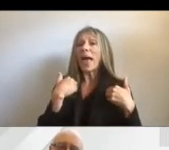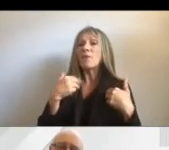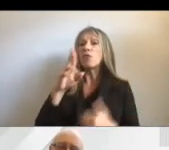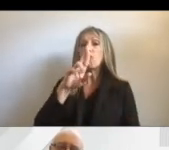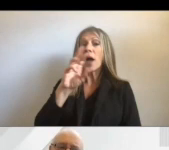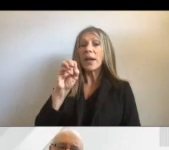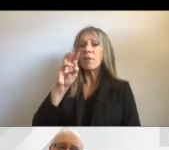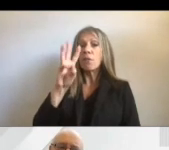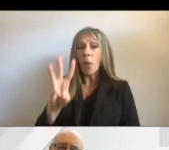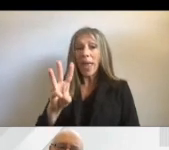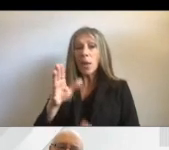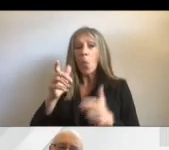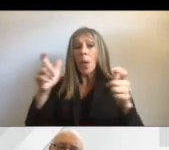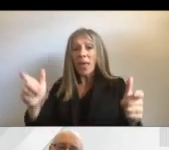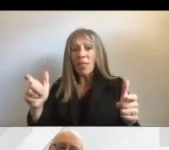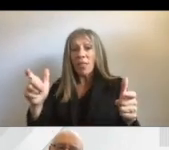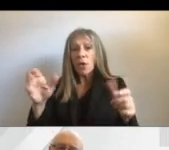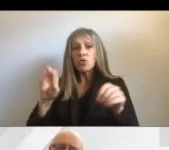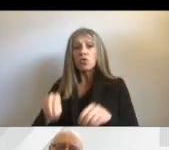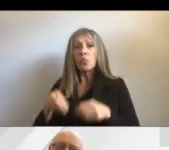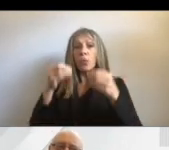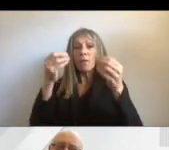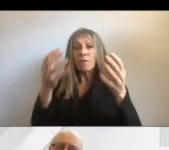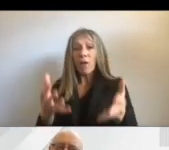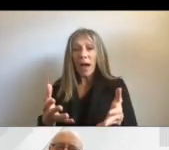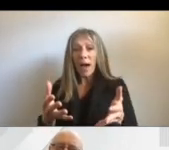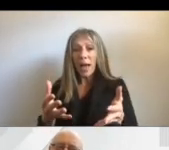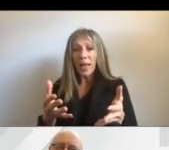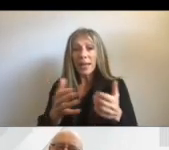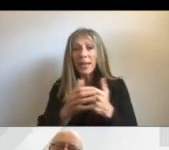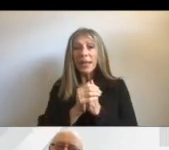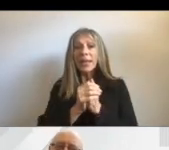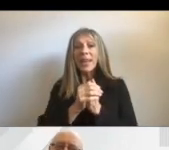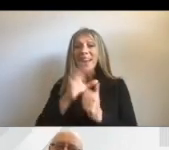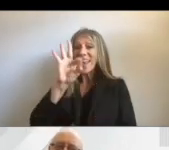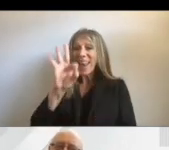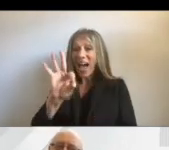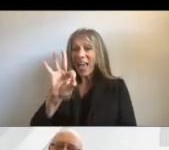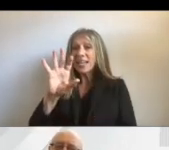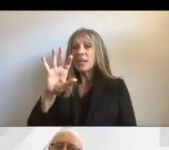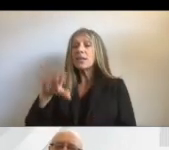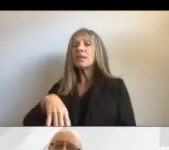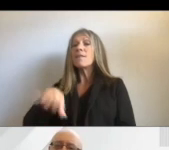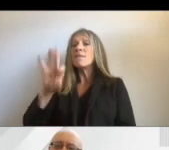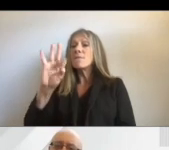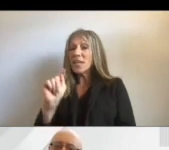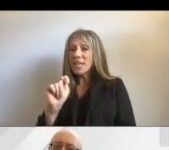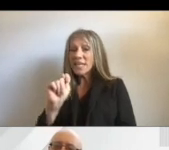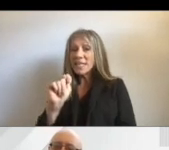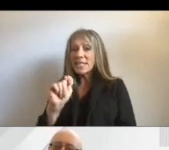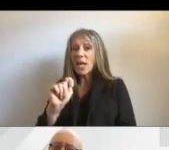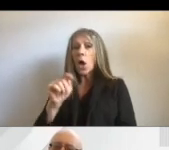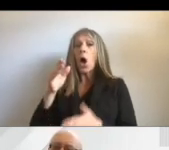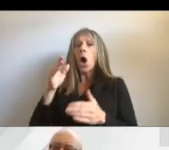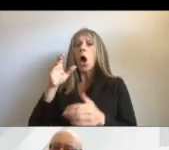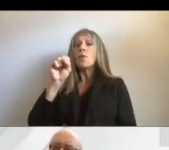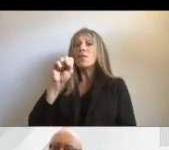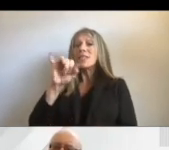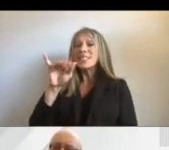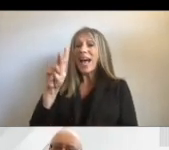kind of cross slope, but we refer to it as the slope perpendicular to the street in this condition. The slope parallel to the street, of course, can match